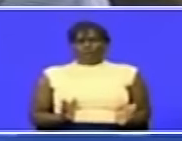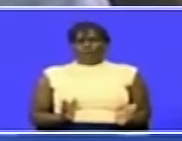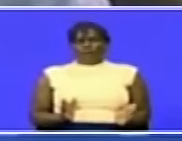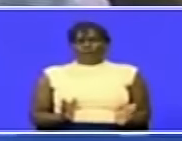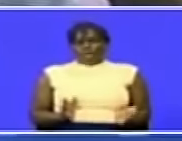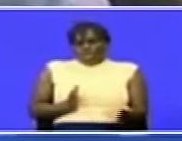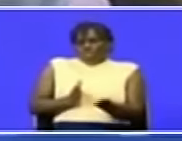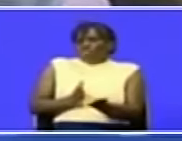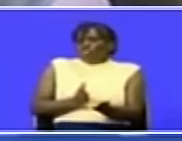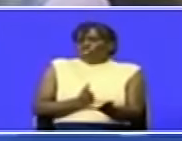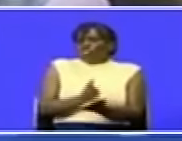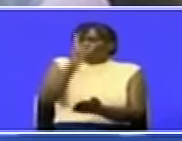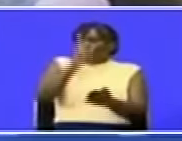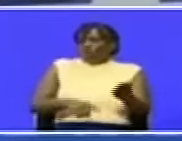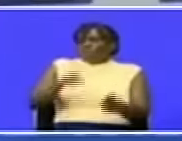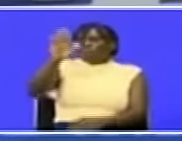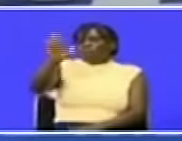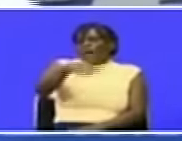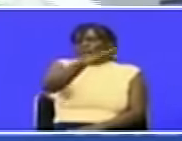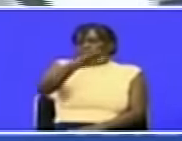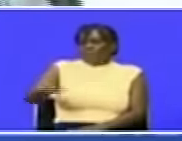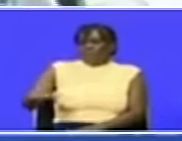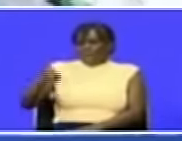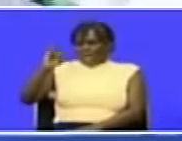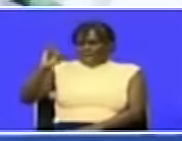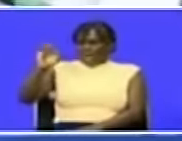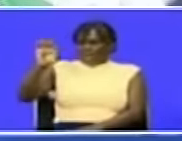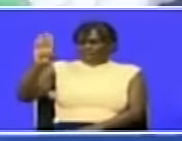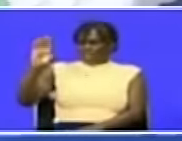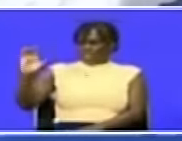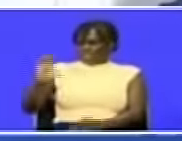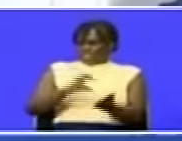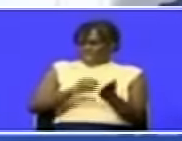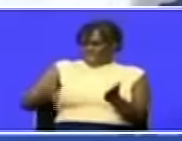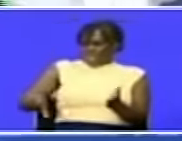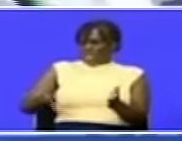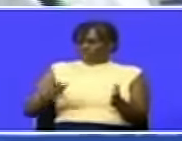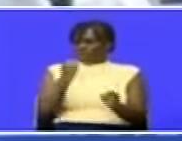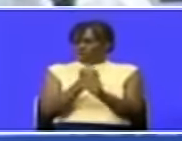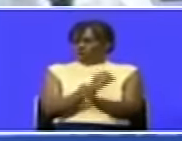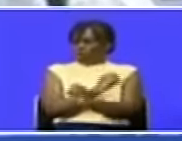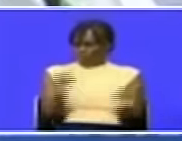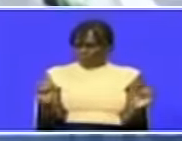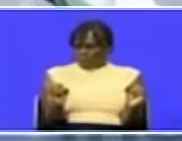lazima upitie bungeni. Kama IEBC hawaondoki katika ofisi,